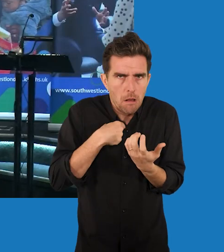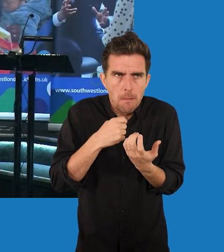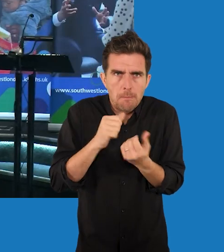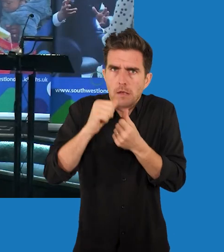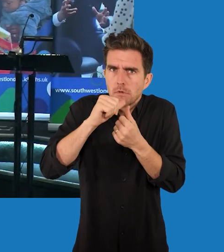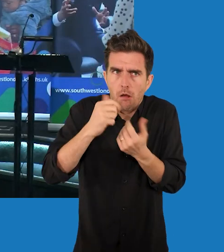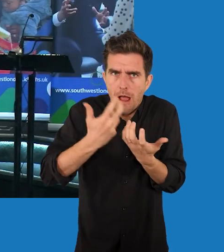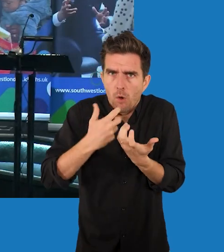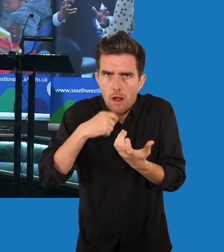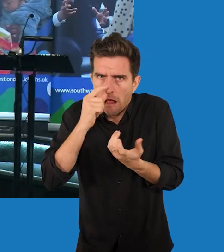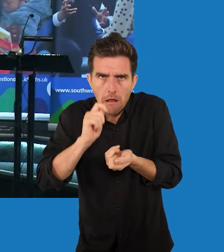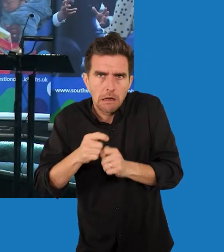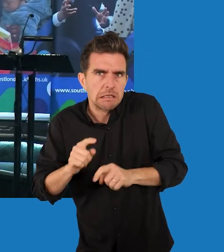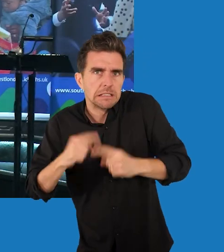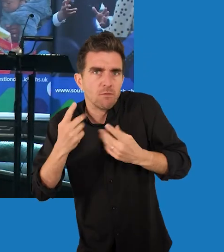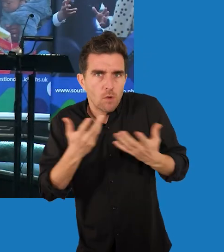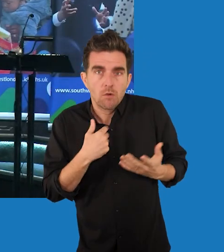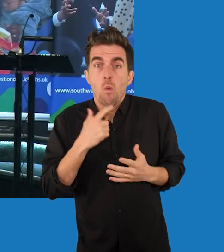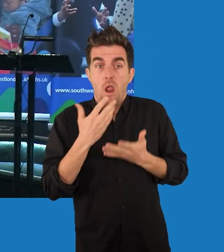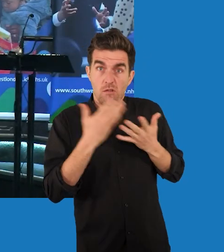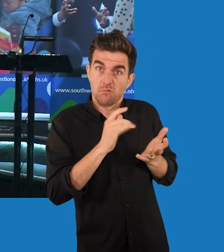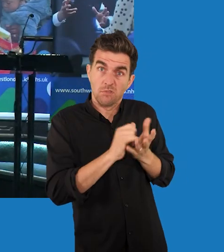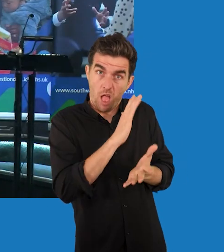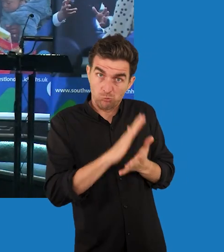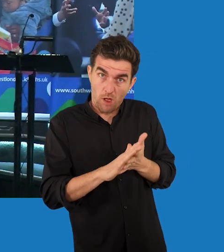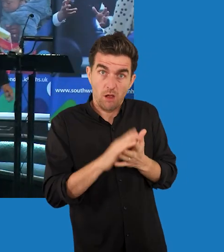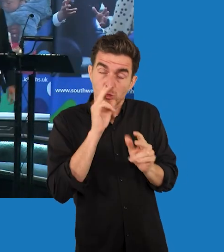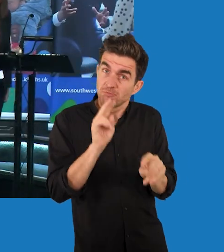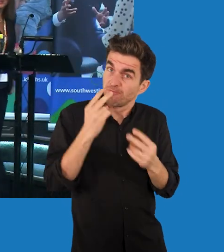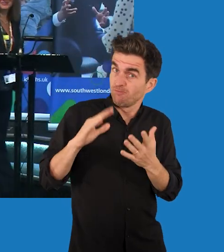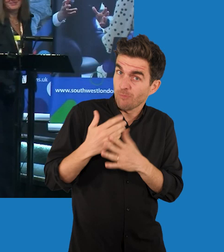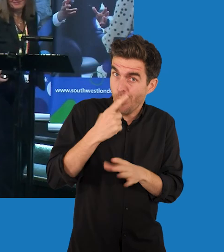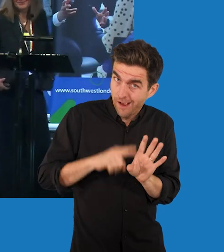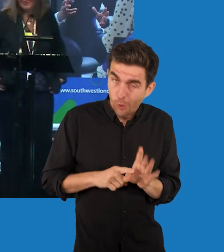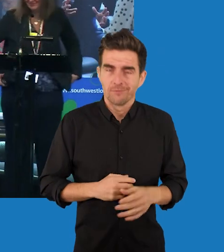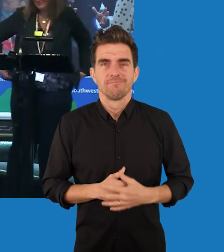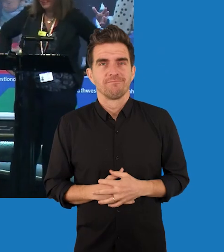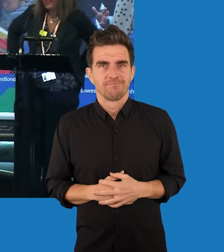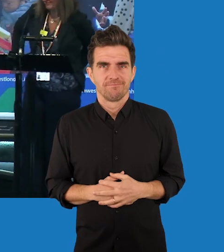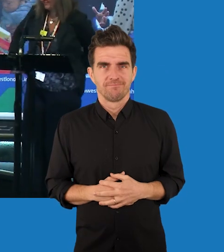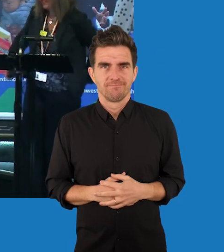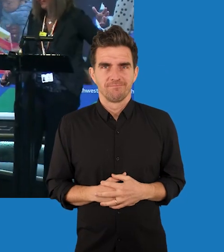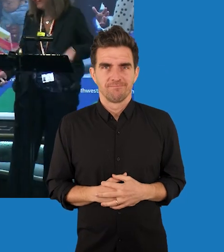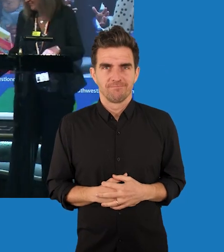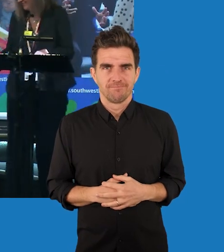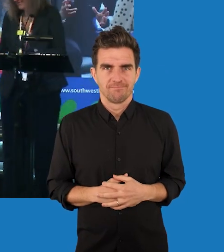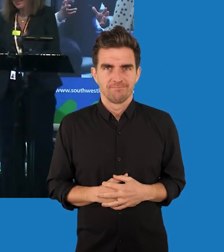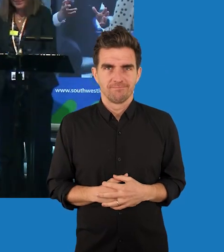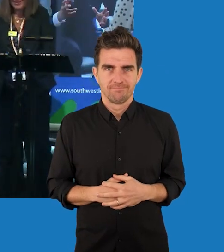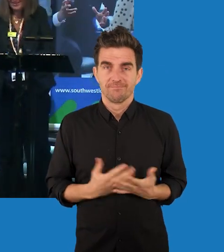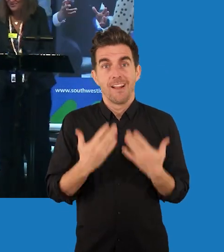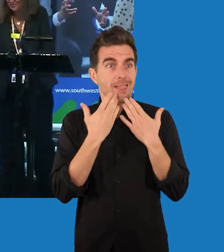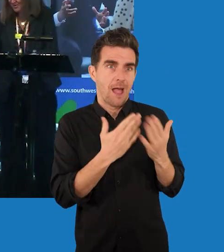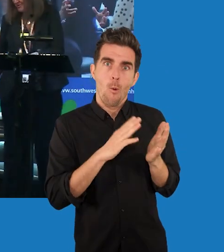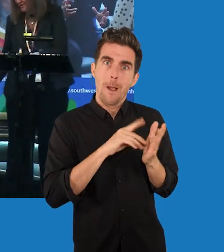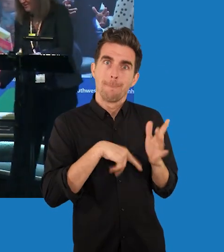differently. On that basis, I'm going to hand across to Sarah to look back at the year just gone.